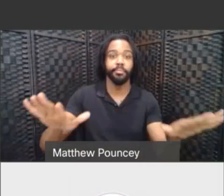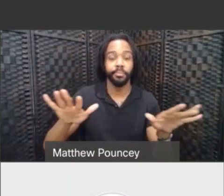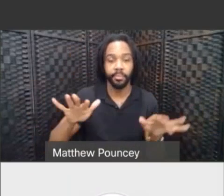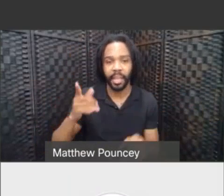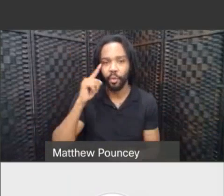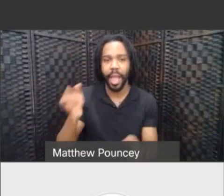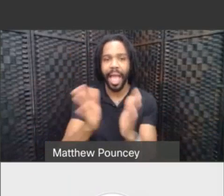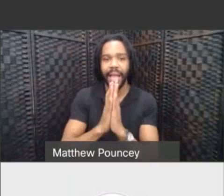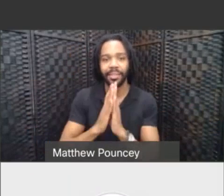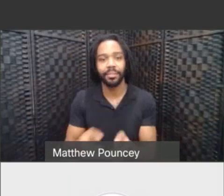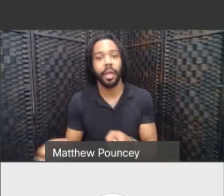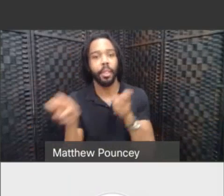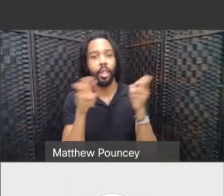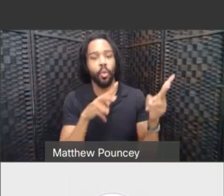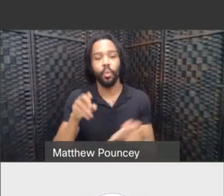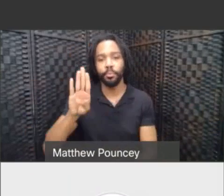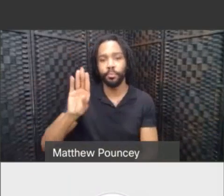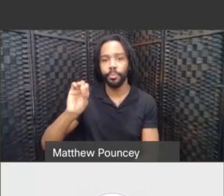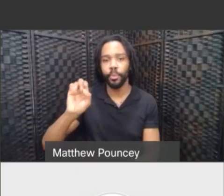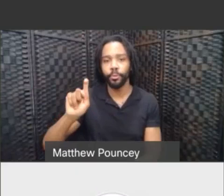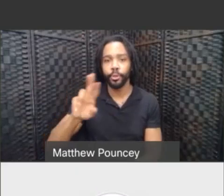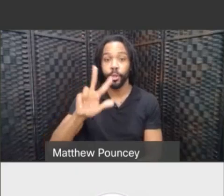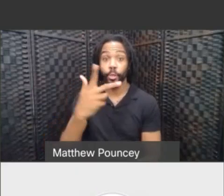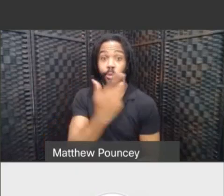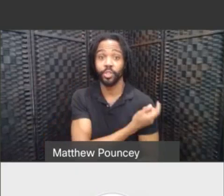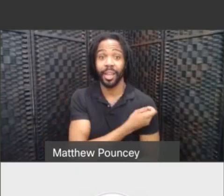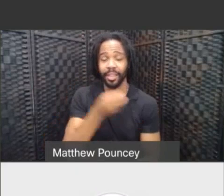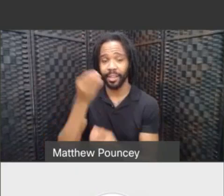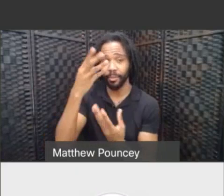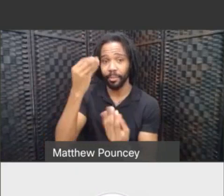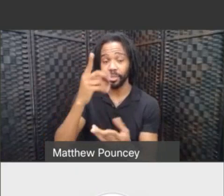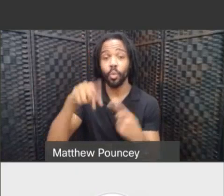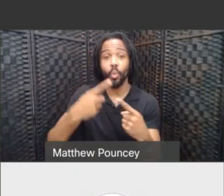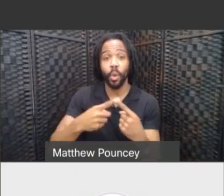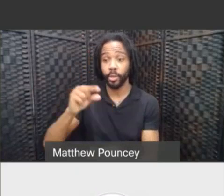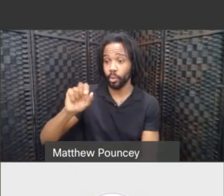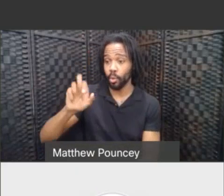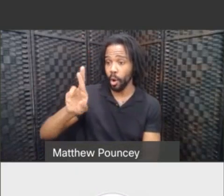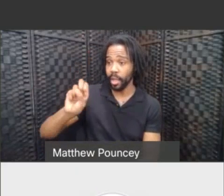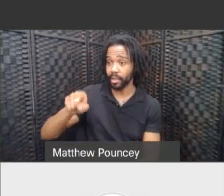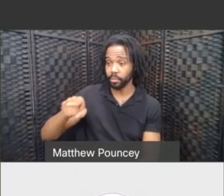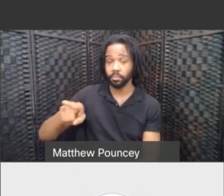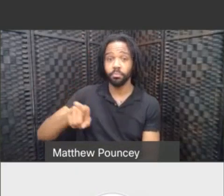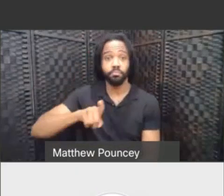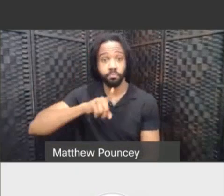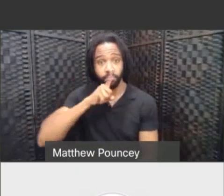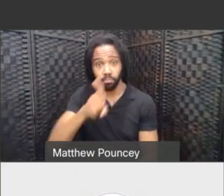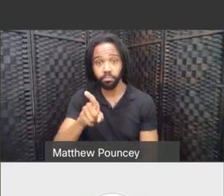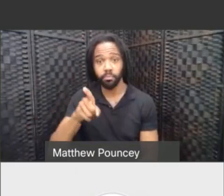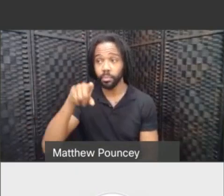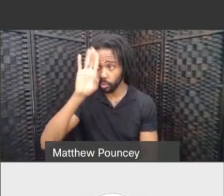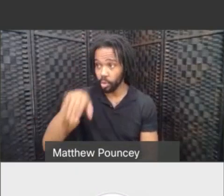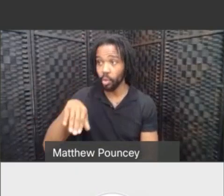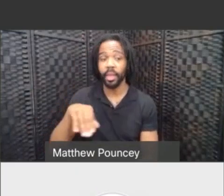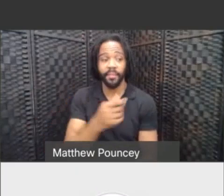vaccine information. So once the QRS are sure that the information for vaccine doses